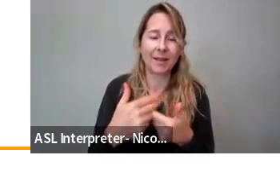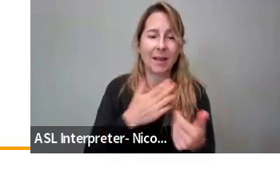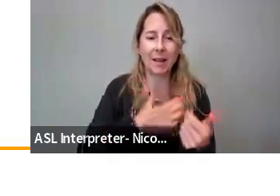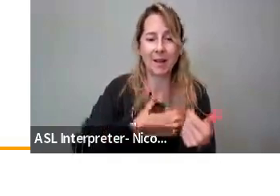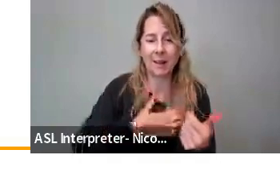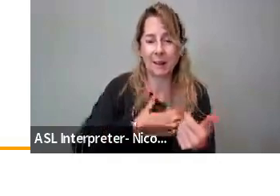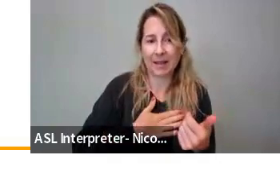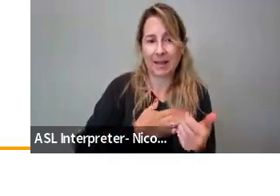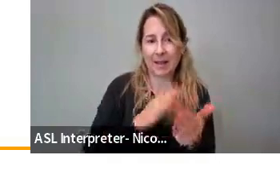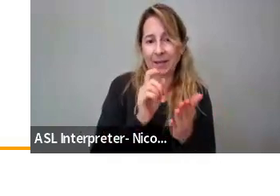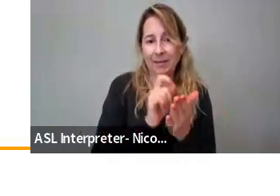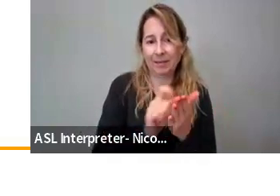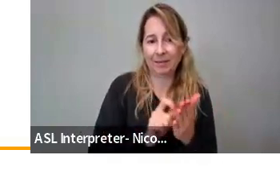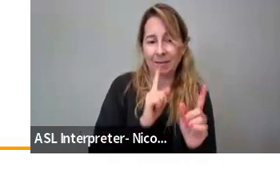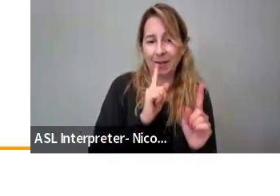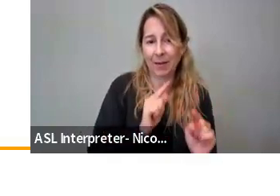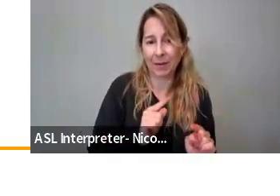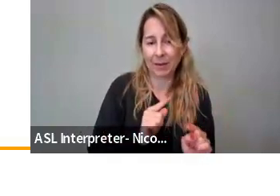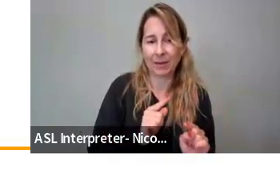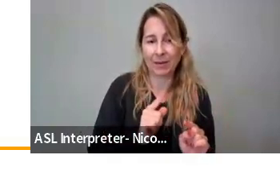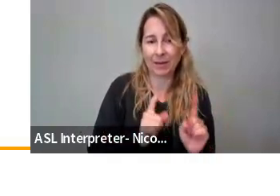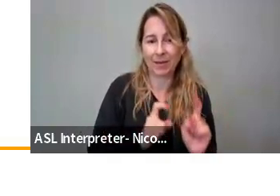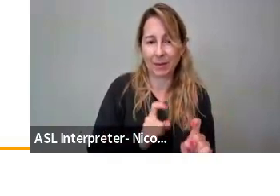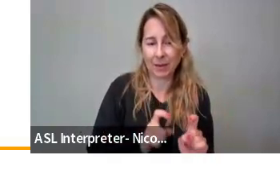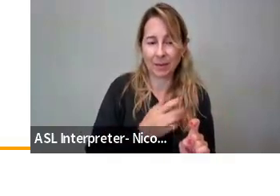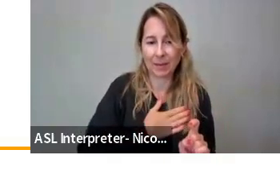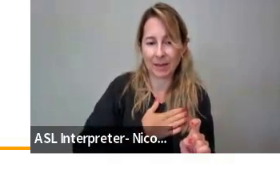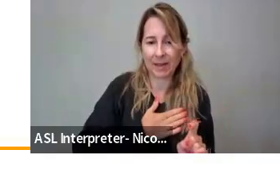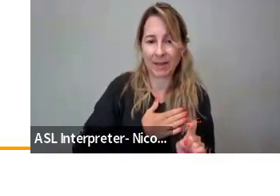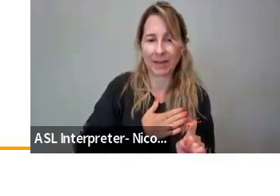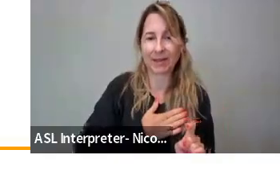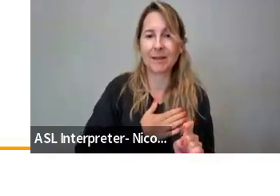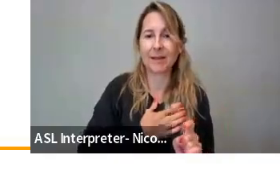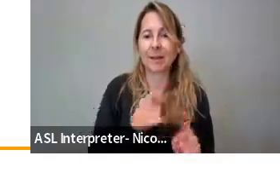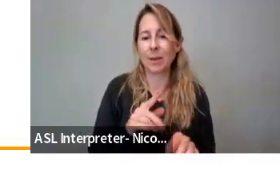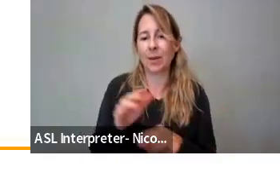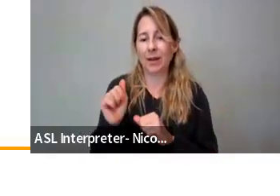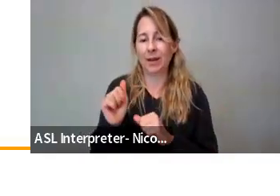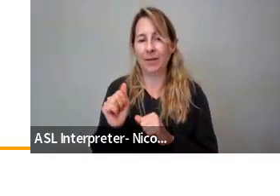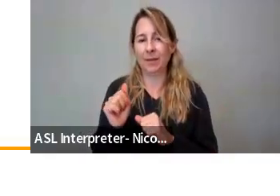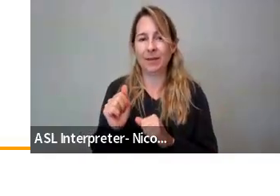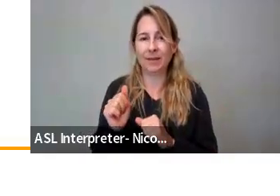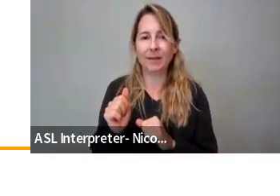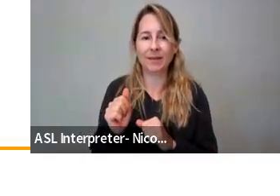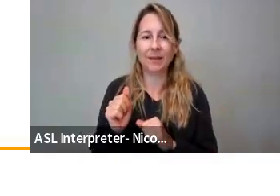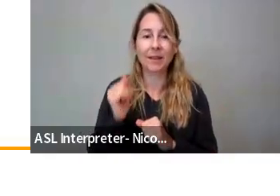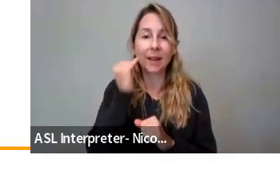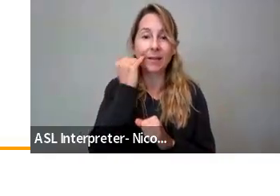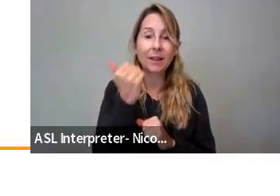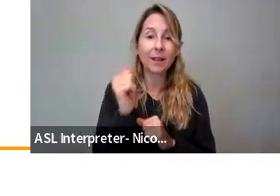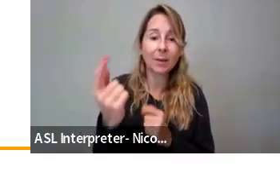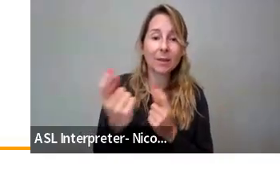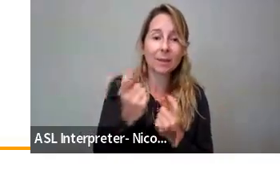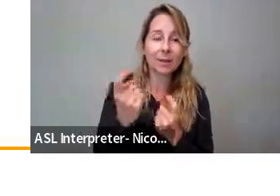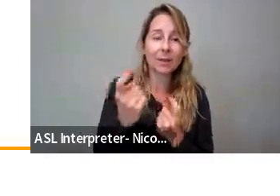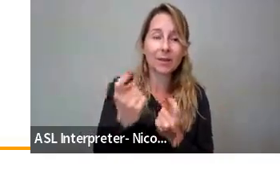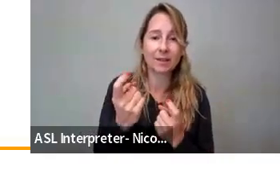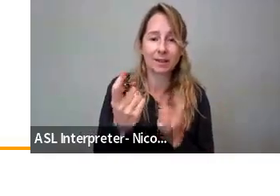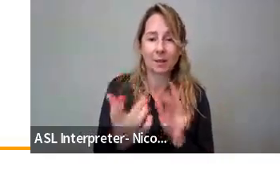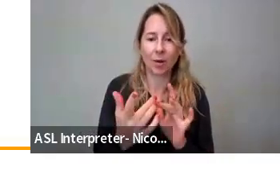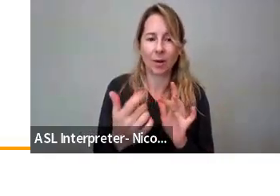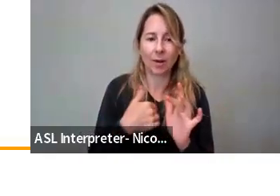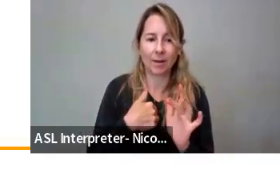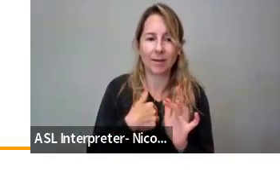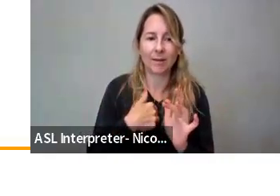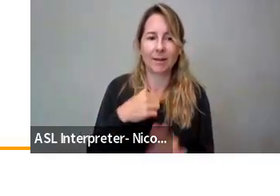moment to complete the webinar evaluation, which will pop up when you exit Zoom. If you have any questions, you can contact us